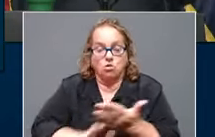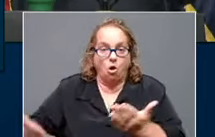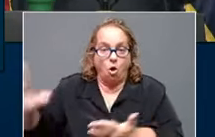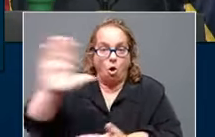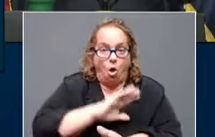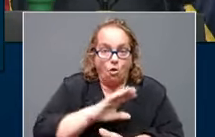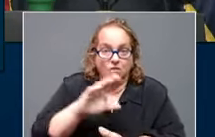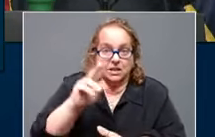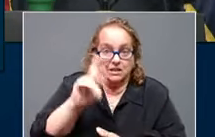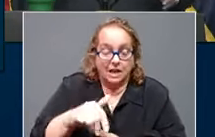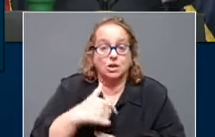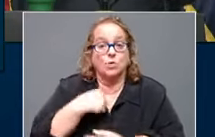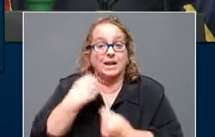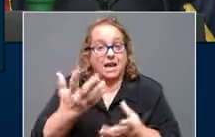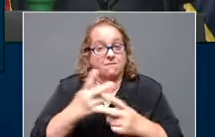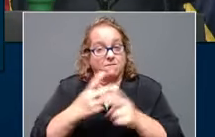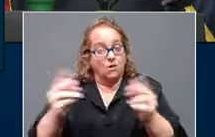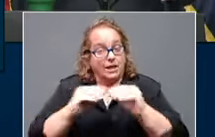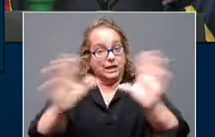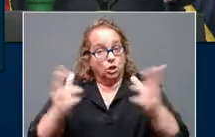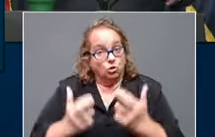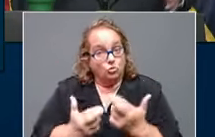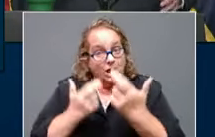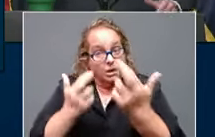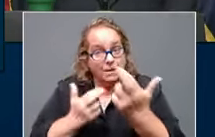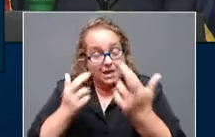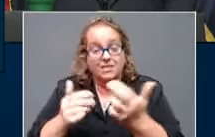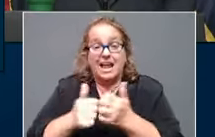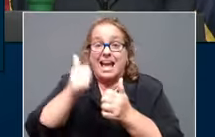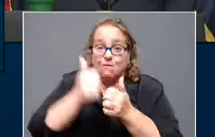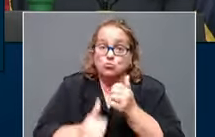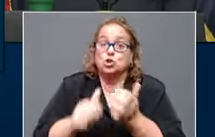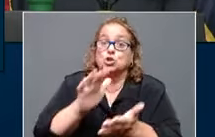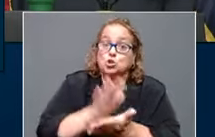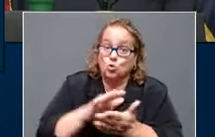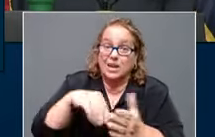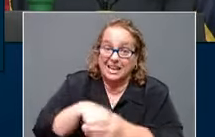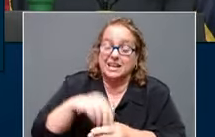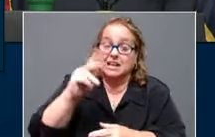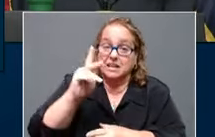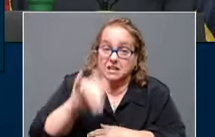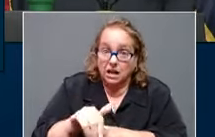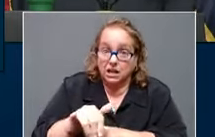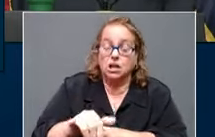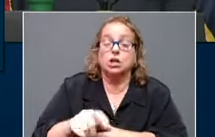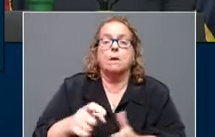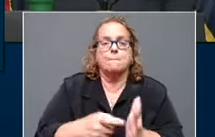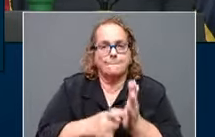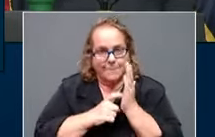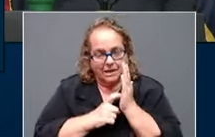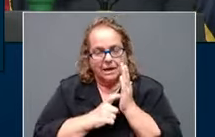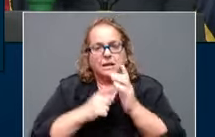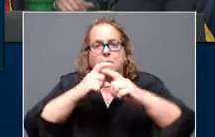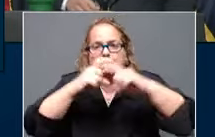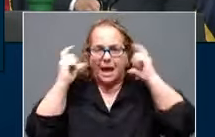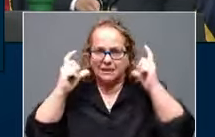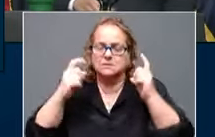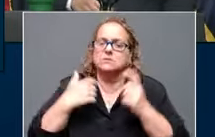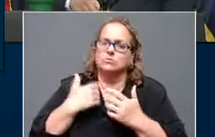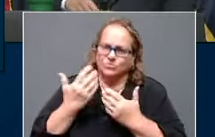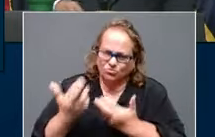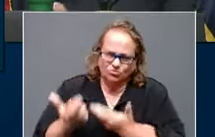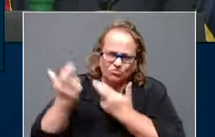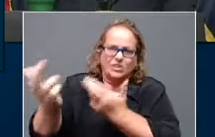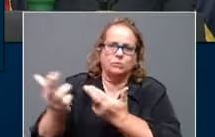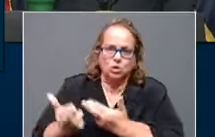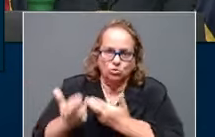clear, and 100% scientifically backed from the very top of the CDC to every